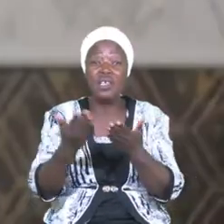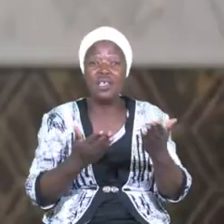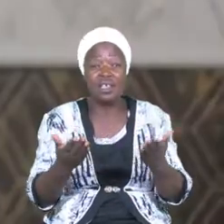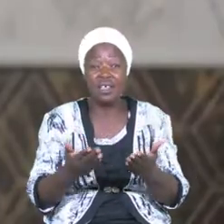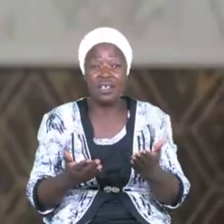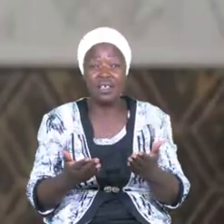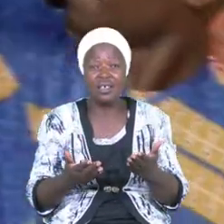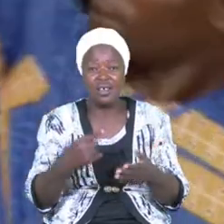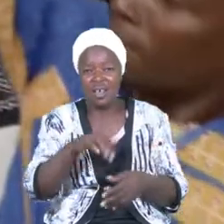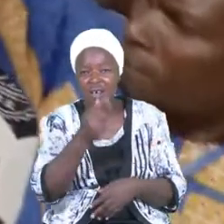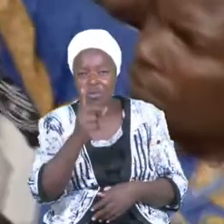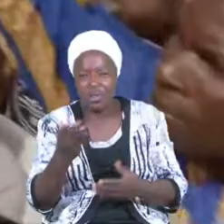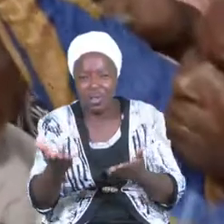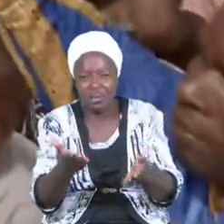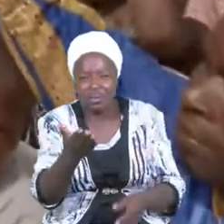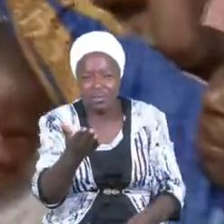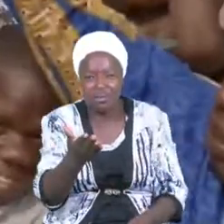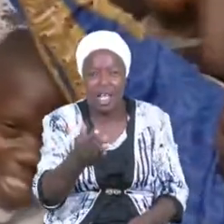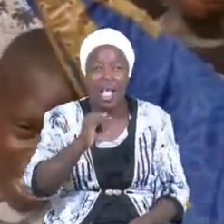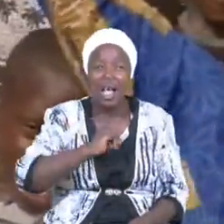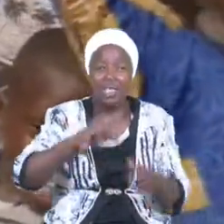Anybody there? I am